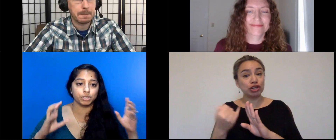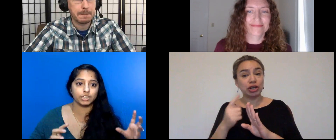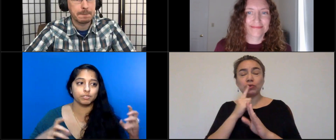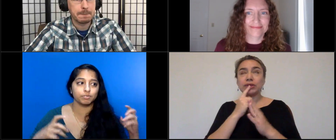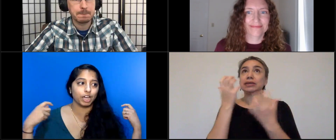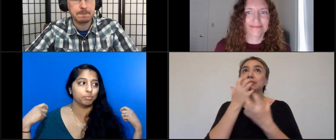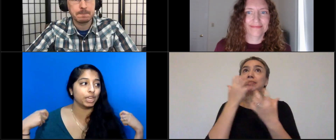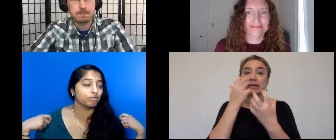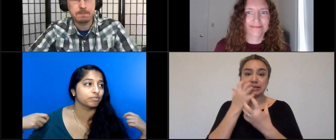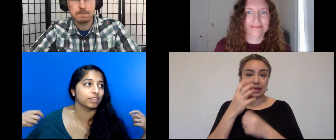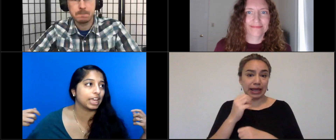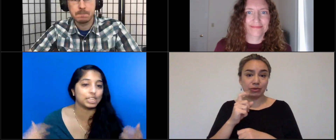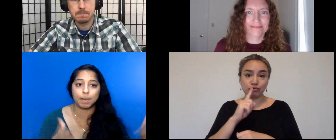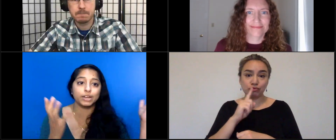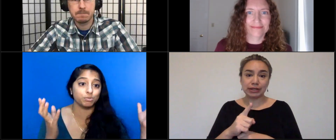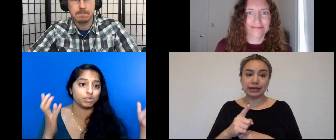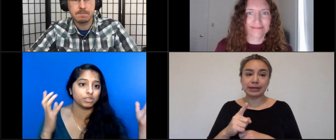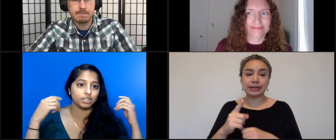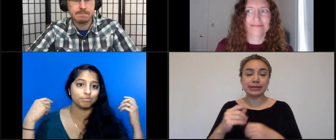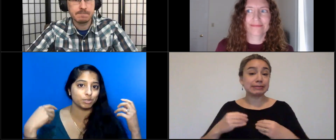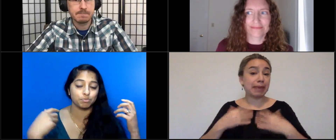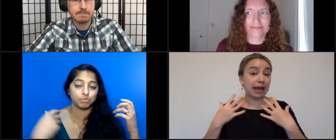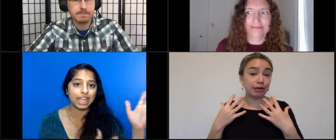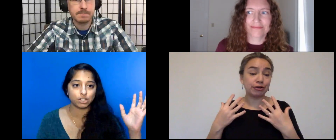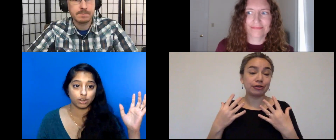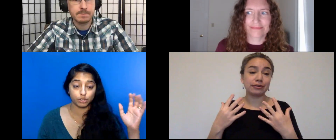and really inspired students